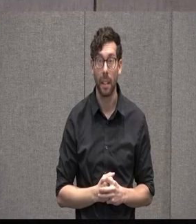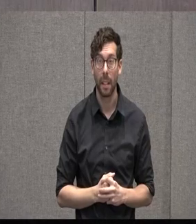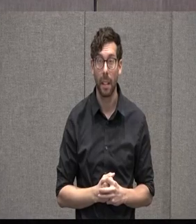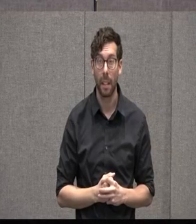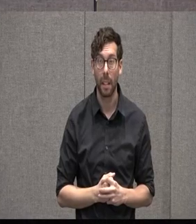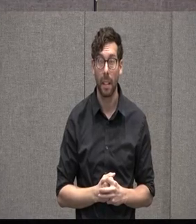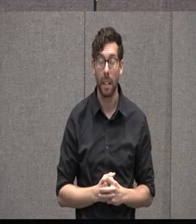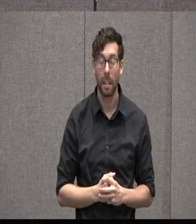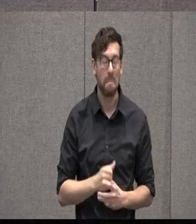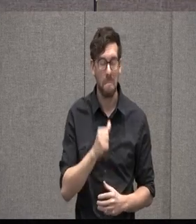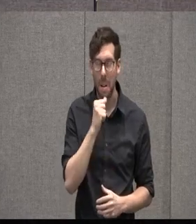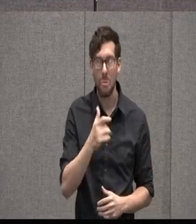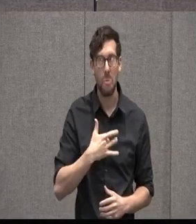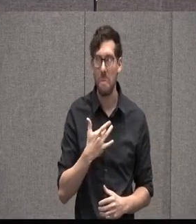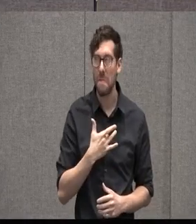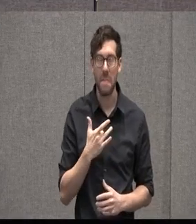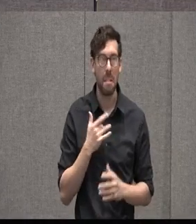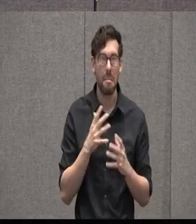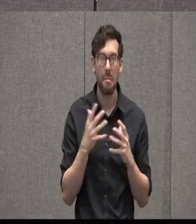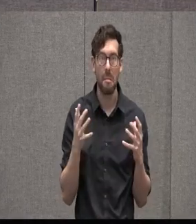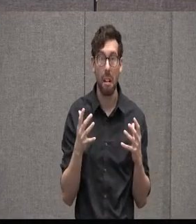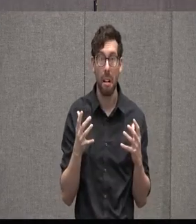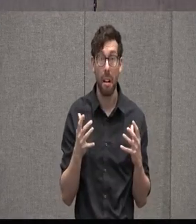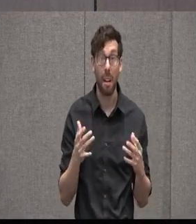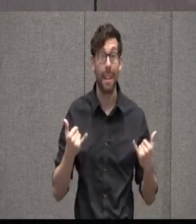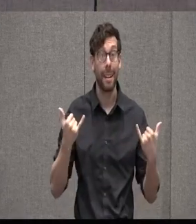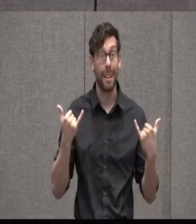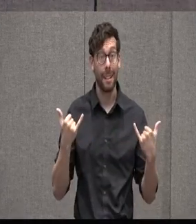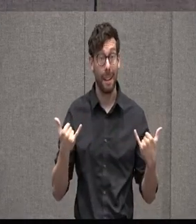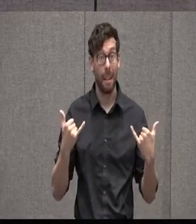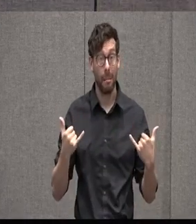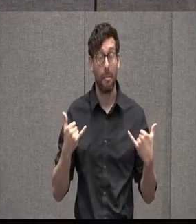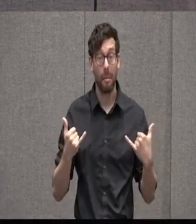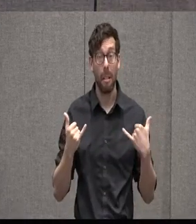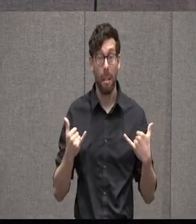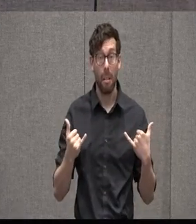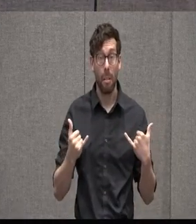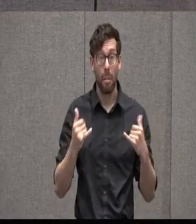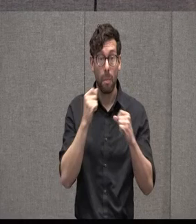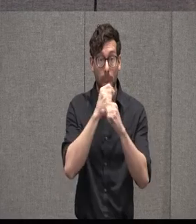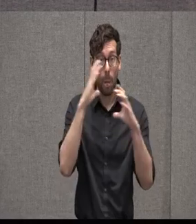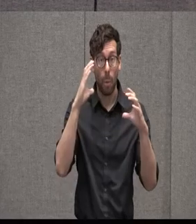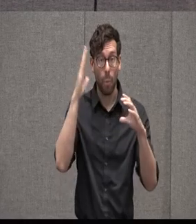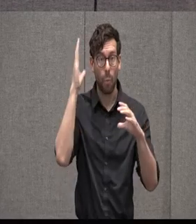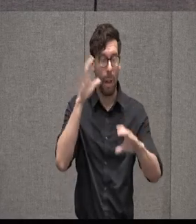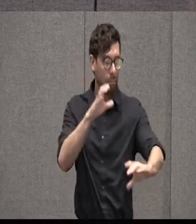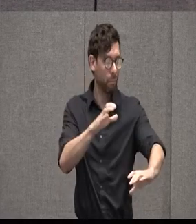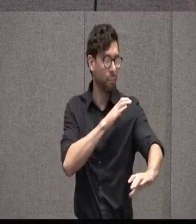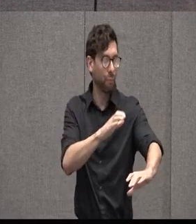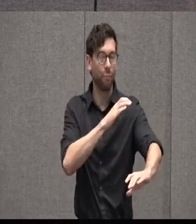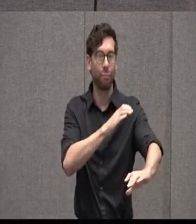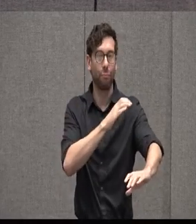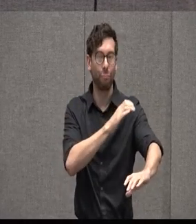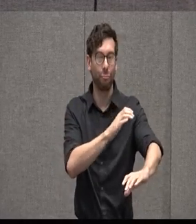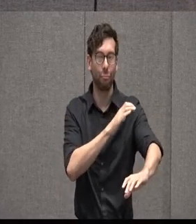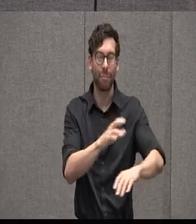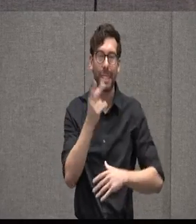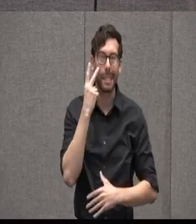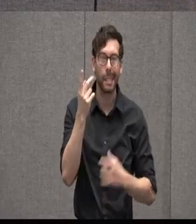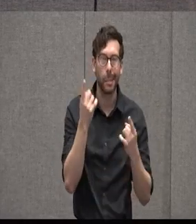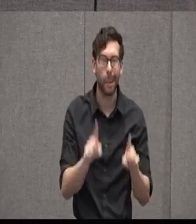I don't feel too much happening. So I'm gonna rub this against my coat here. Let's see what happens.